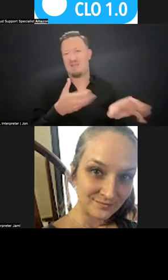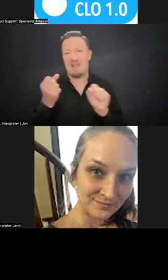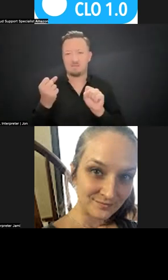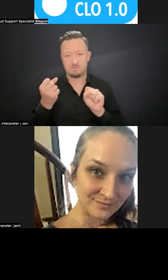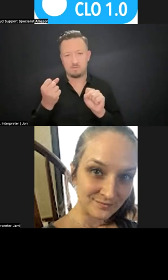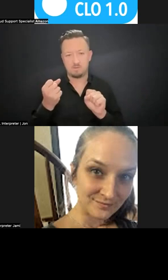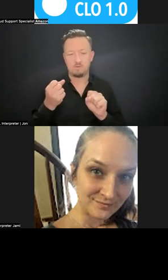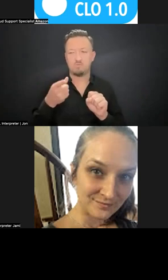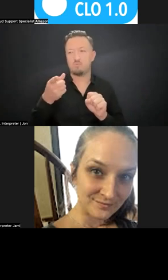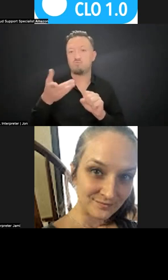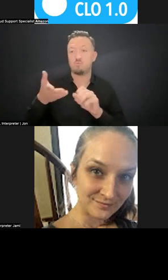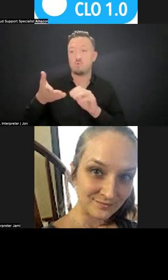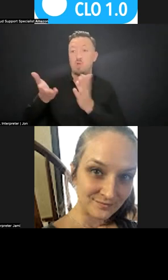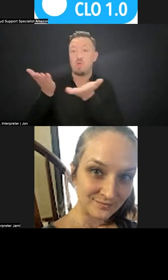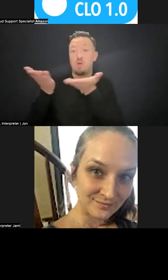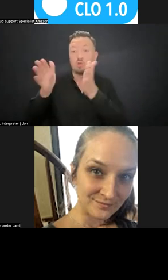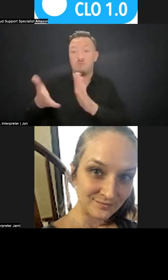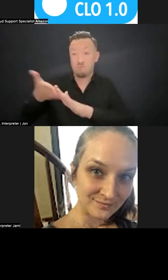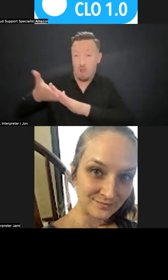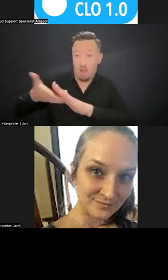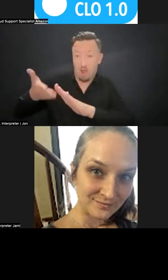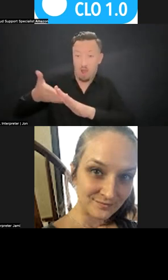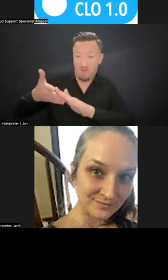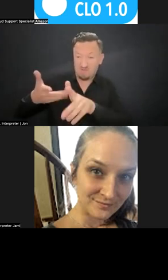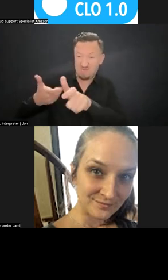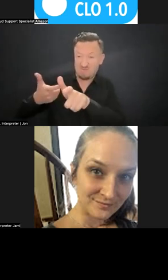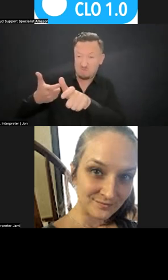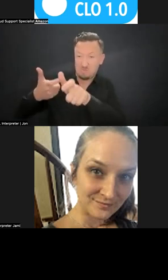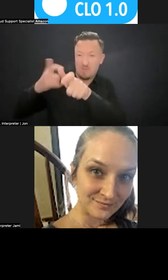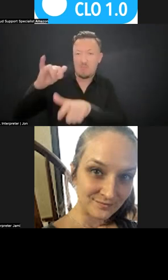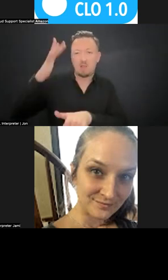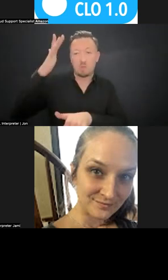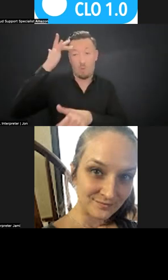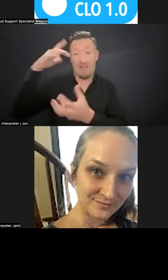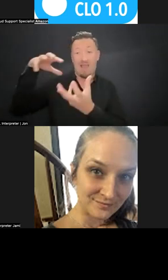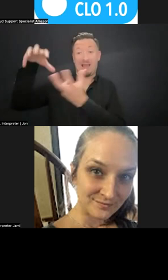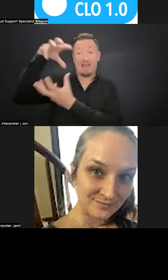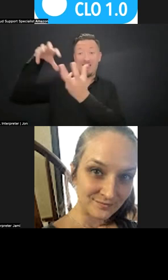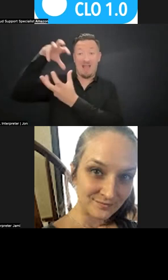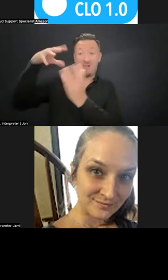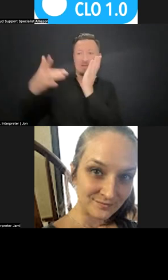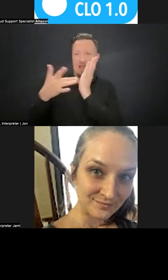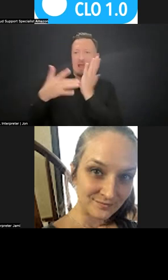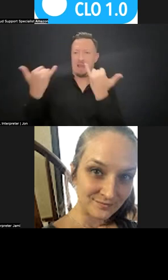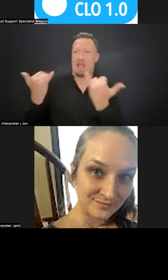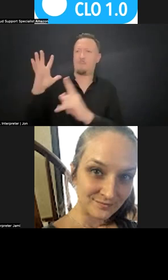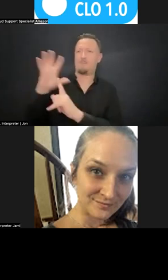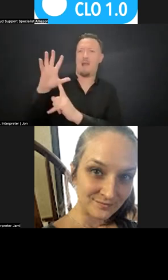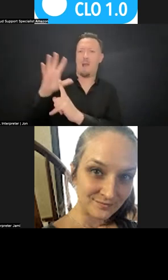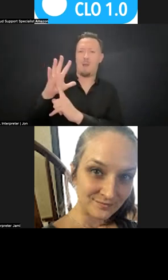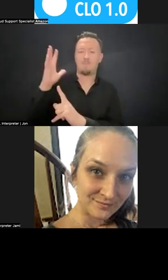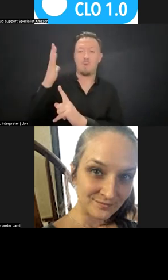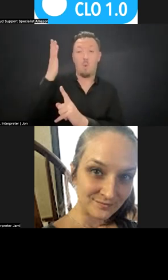some server, that's why cloud technologies are so popular. Sometimes the speed